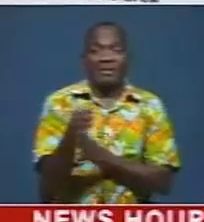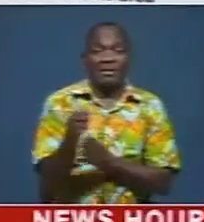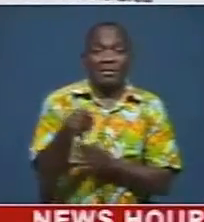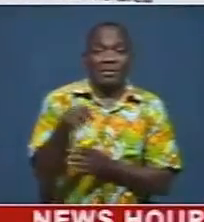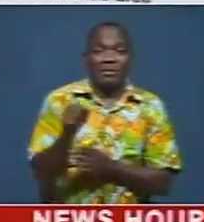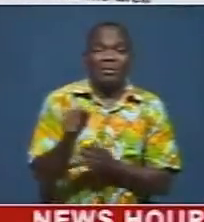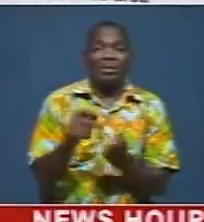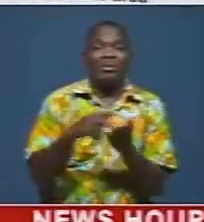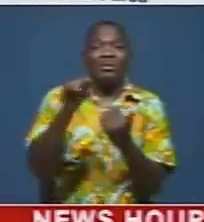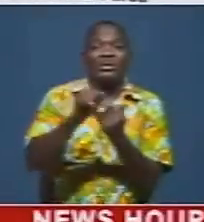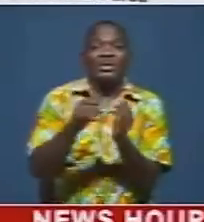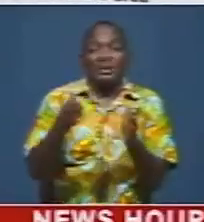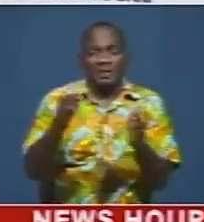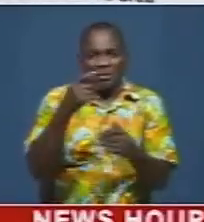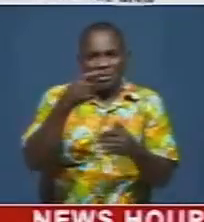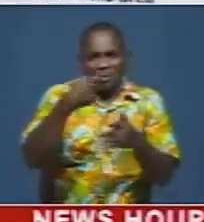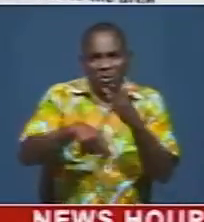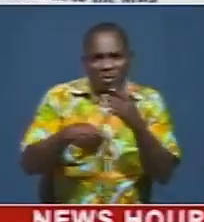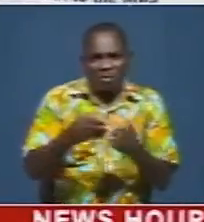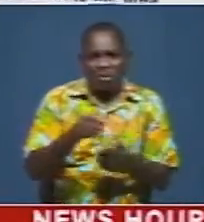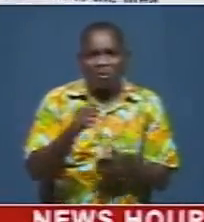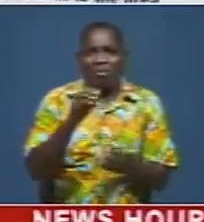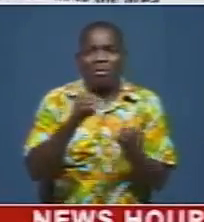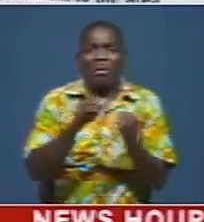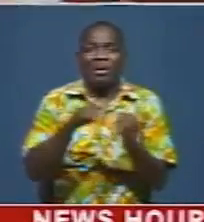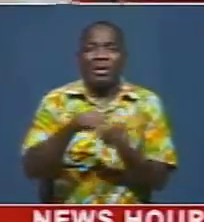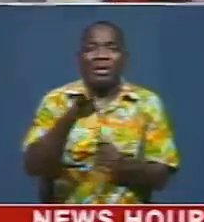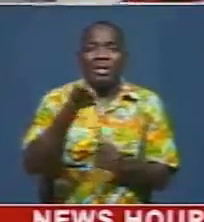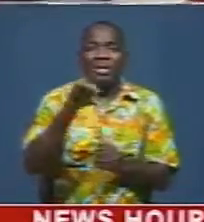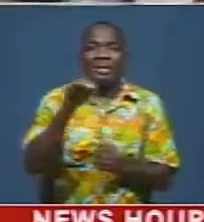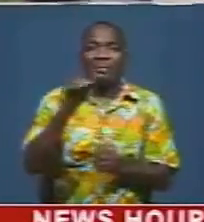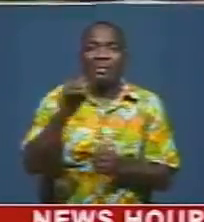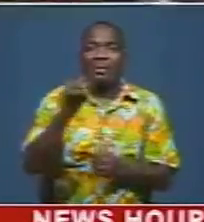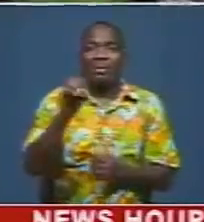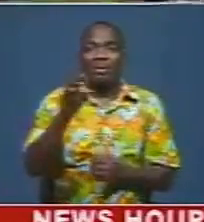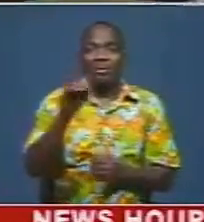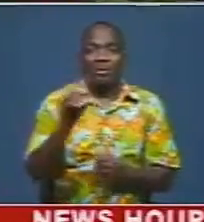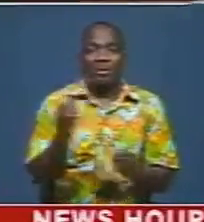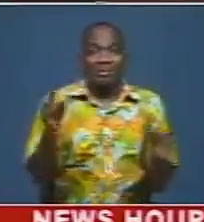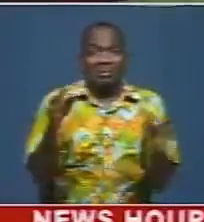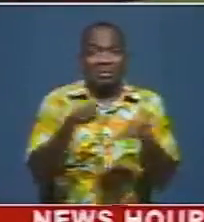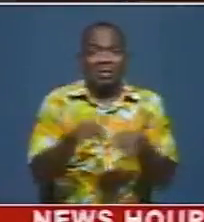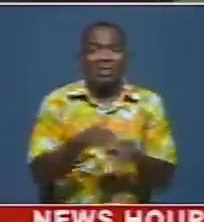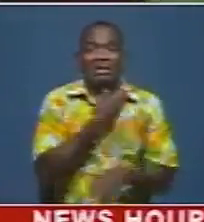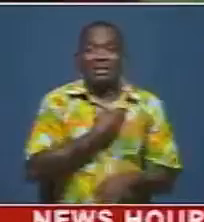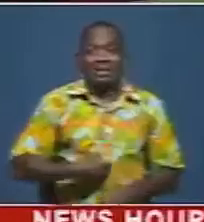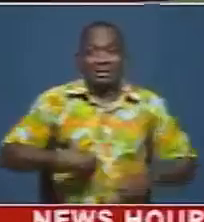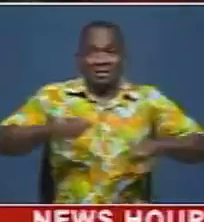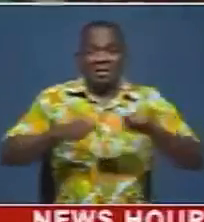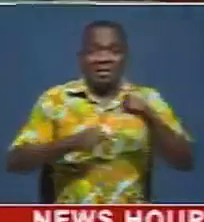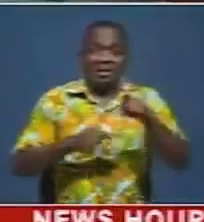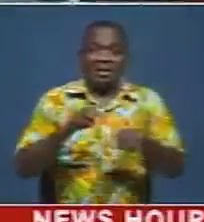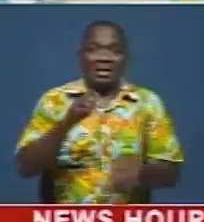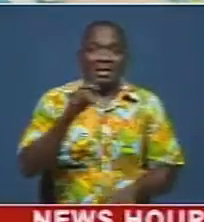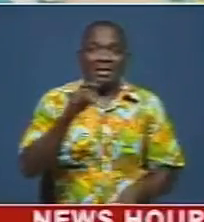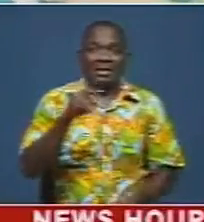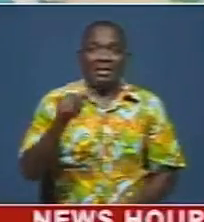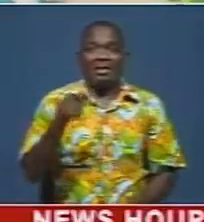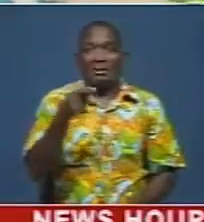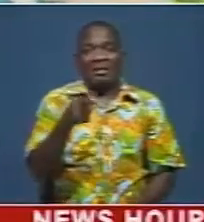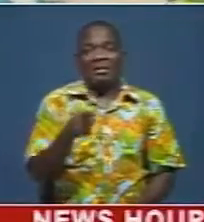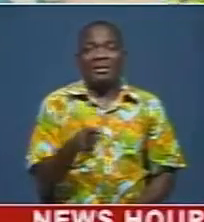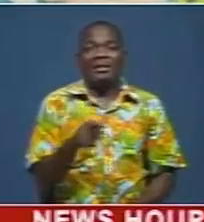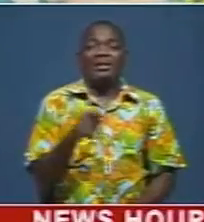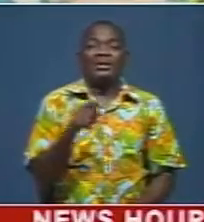Expansion Project is estimated to cost over 80 million euros. At Edeba, the Omahene of Edina traditional area,